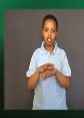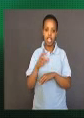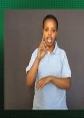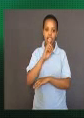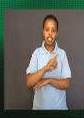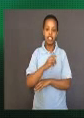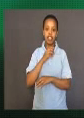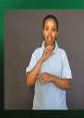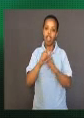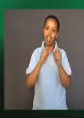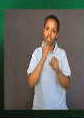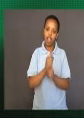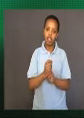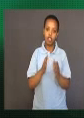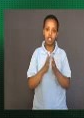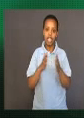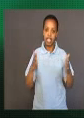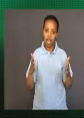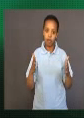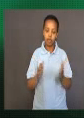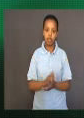day-age, gap,